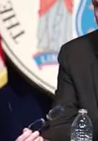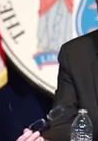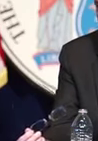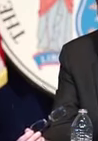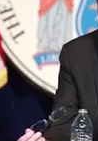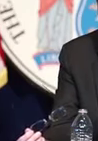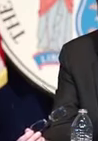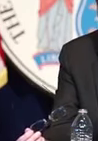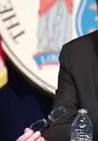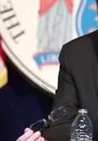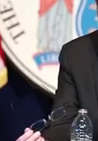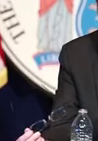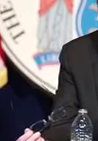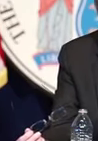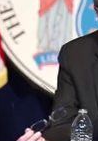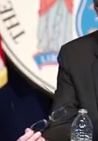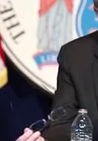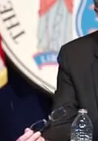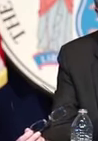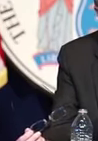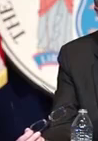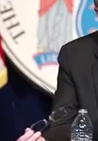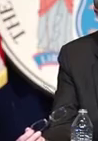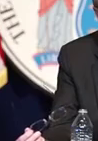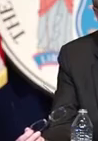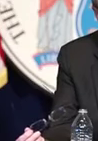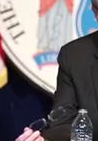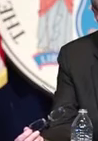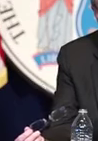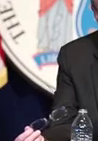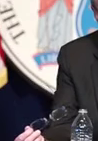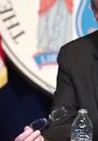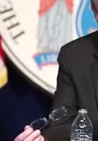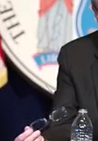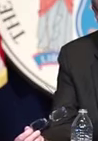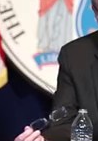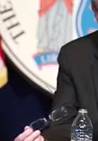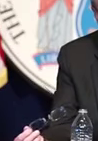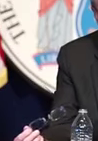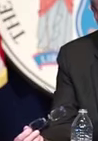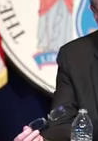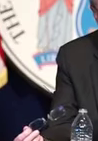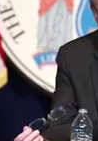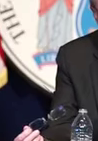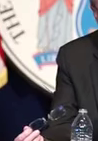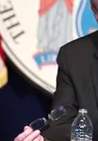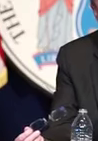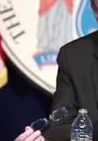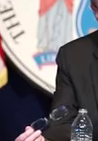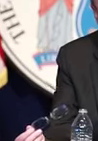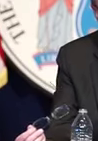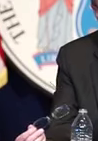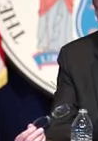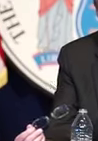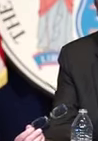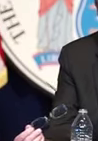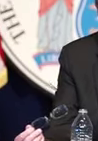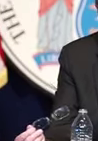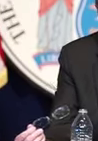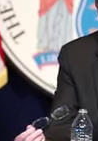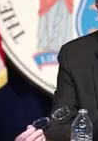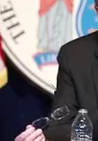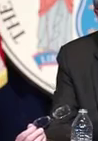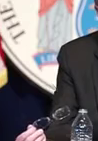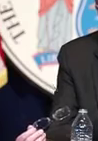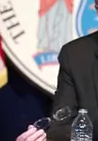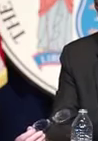a healthcare recovery. Our jobs right now, collectively, first and foremost, is to put the fire out in the house,